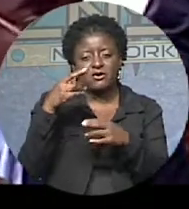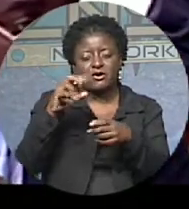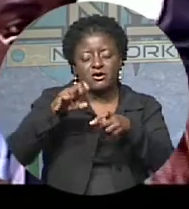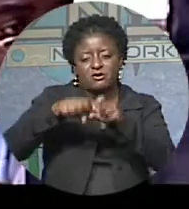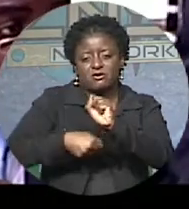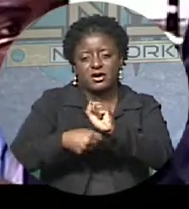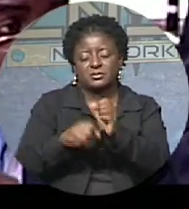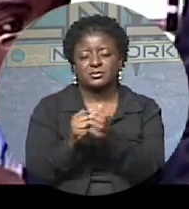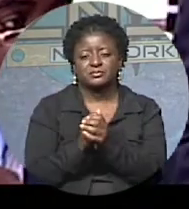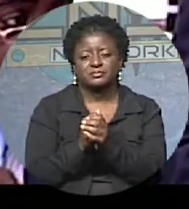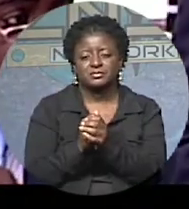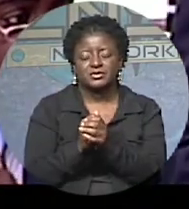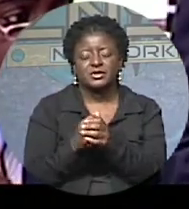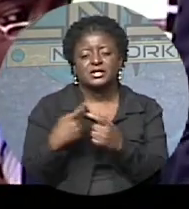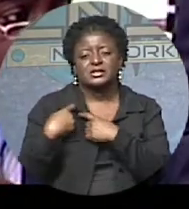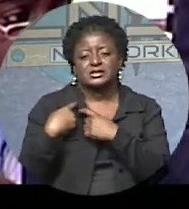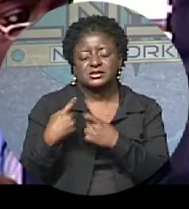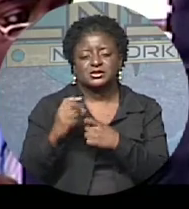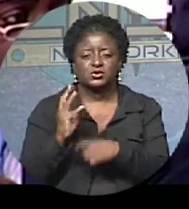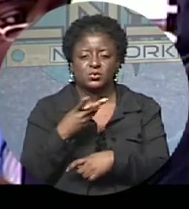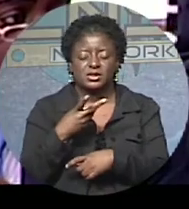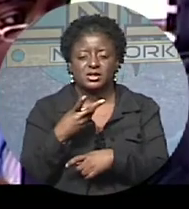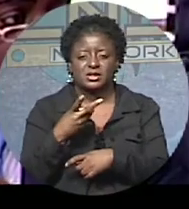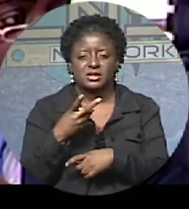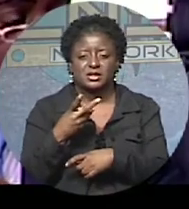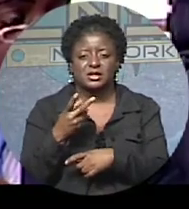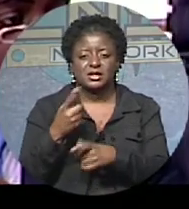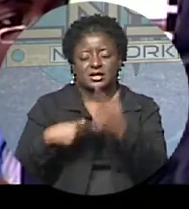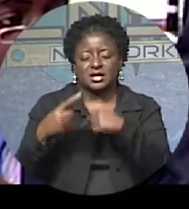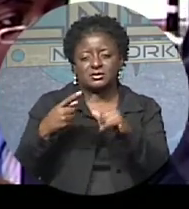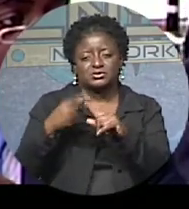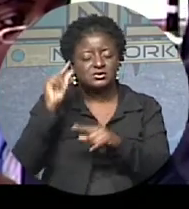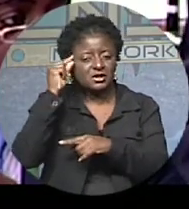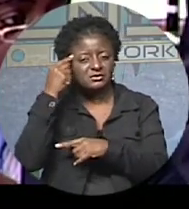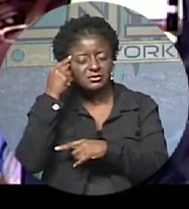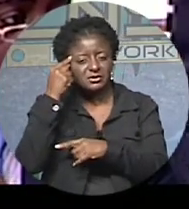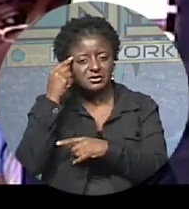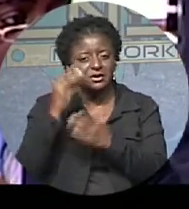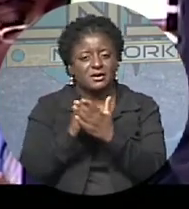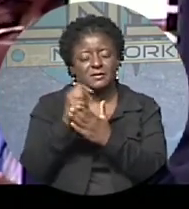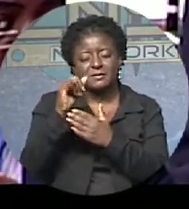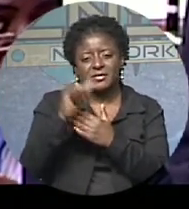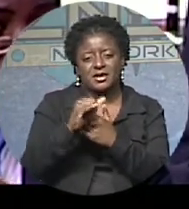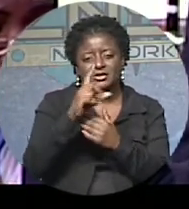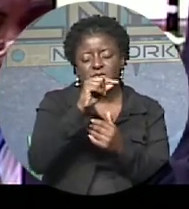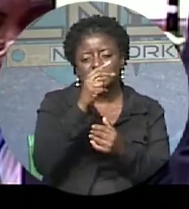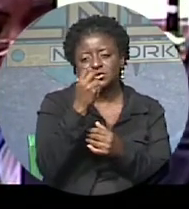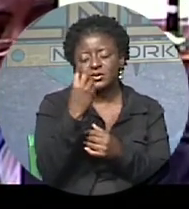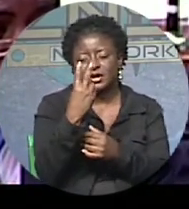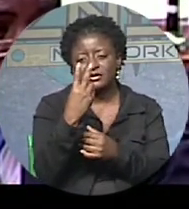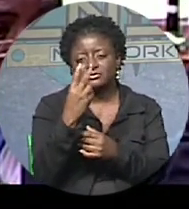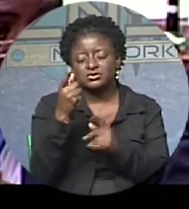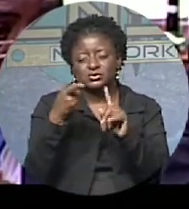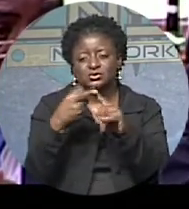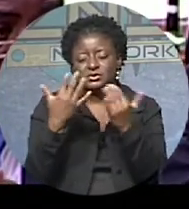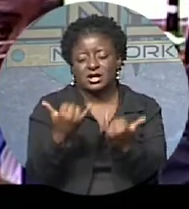Since we came to government on May 7th, 2012 to now, there are 49